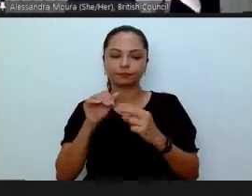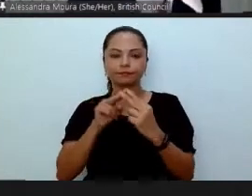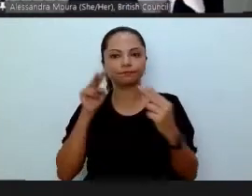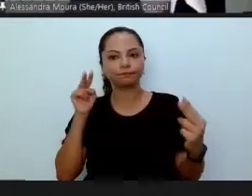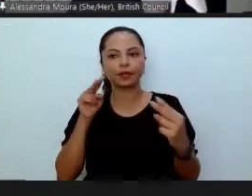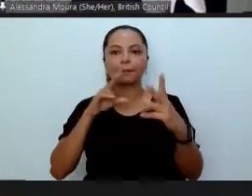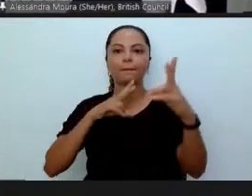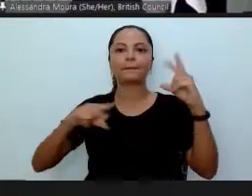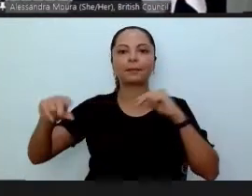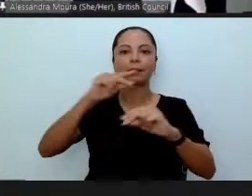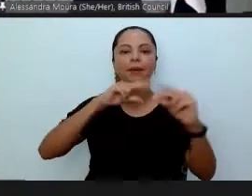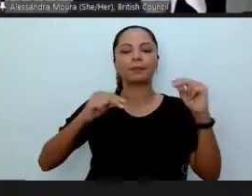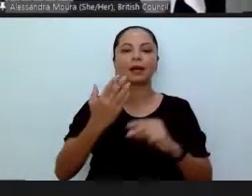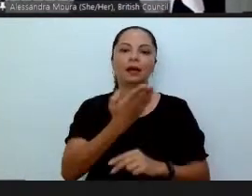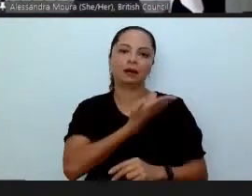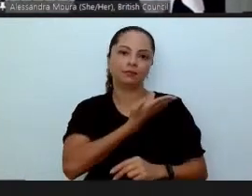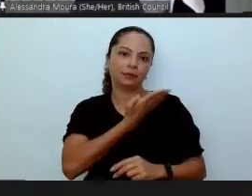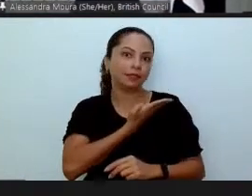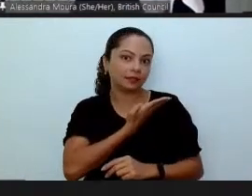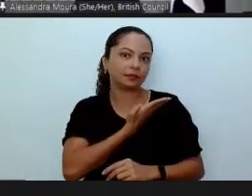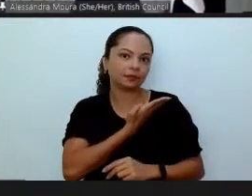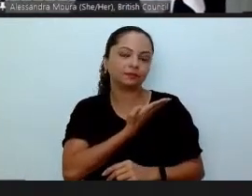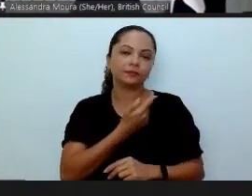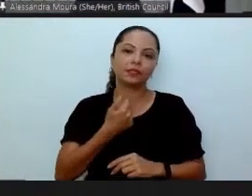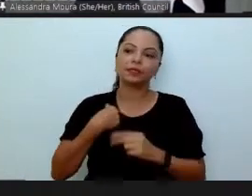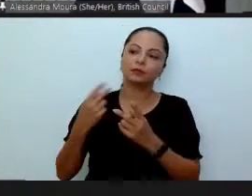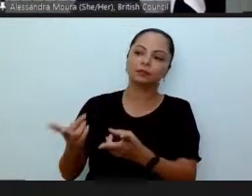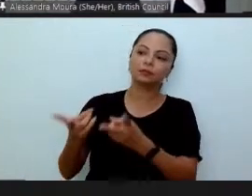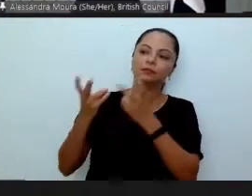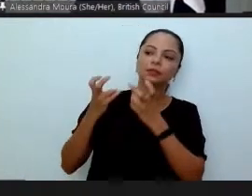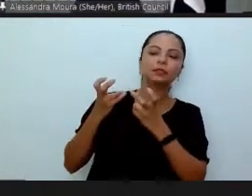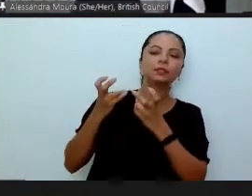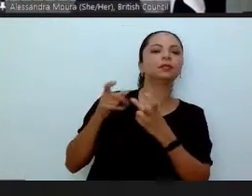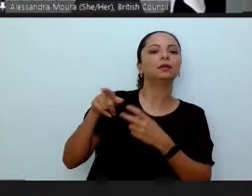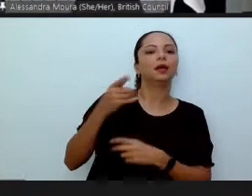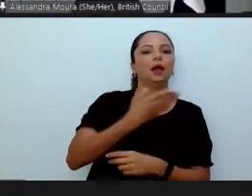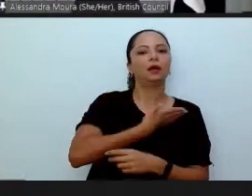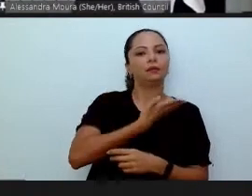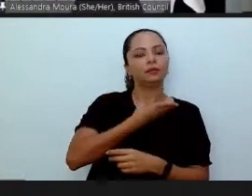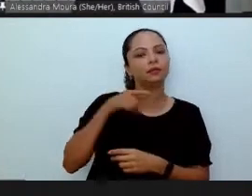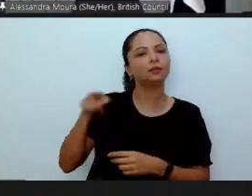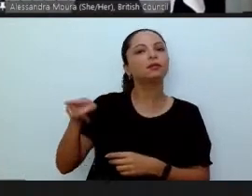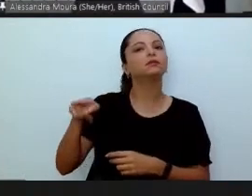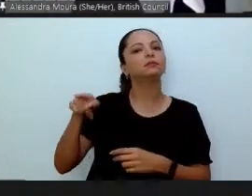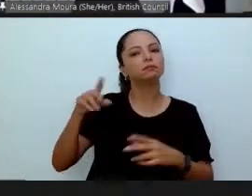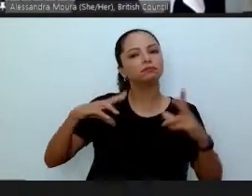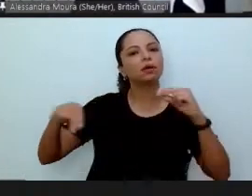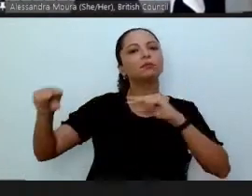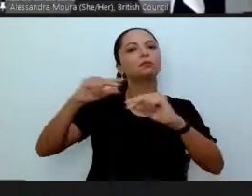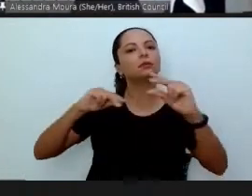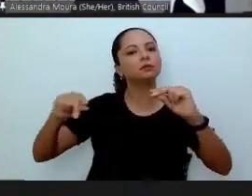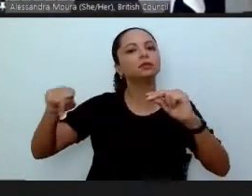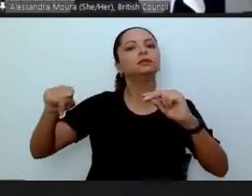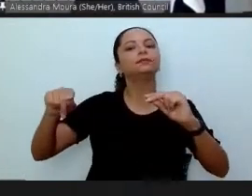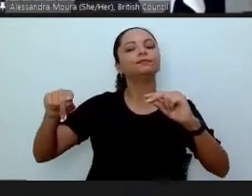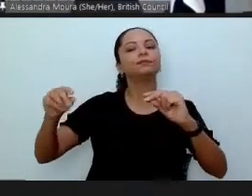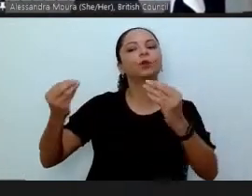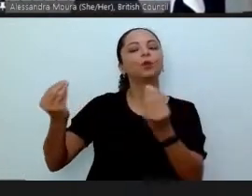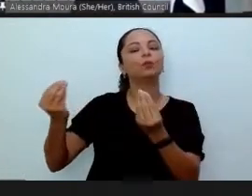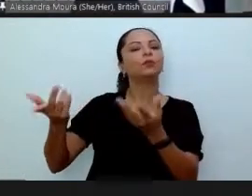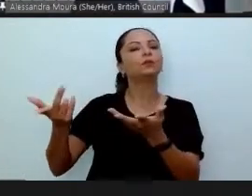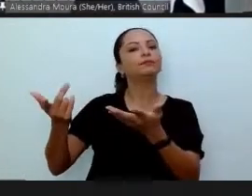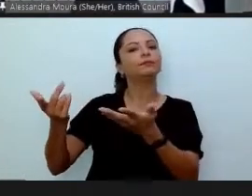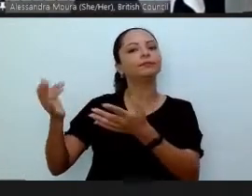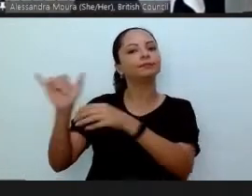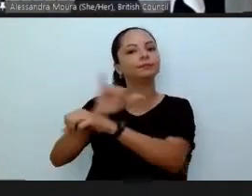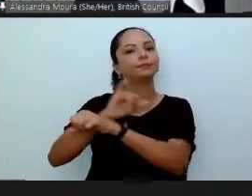and reflect on their lesson, try out some of their ideas in my class, write down my reflections in a journal, get my colleagues to observe me and